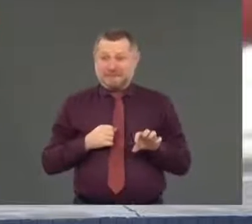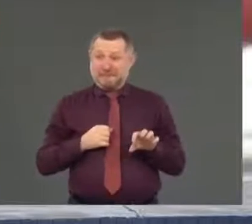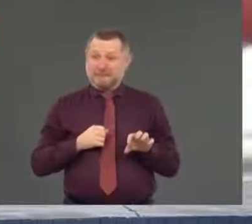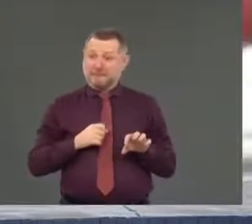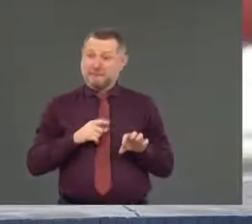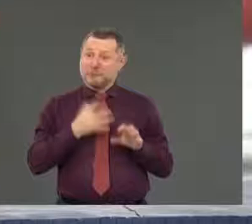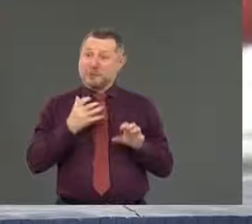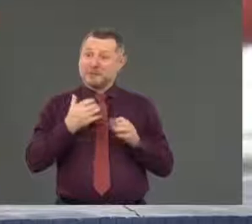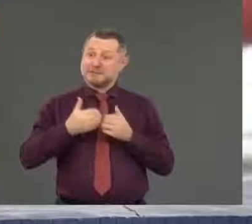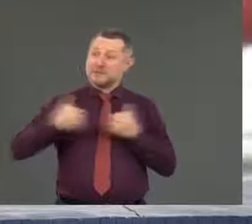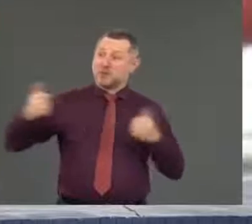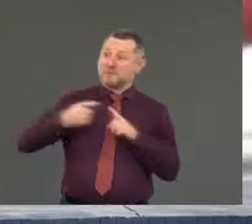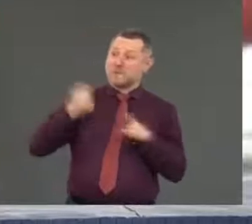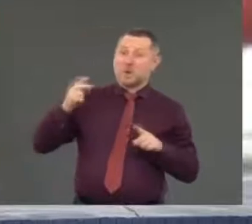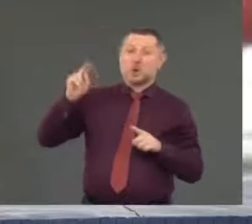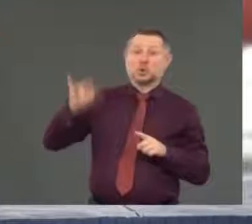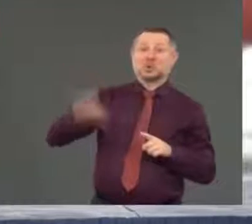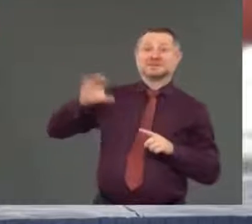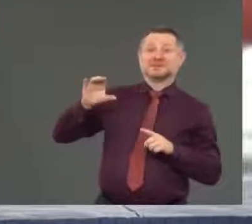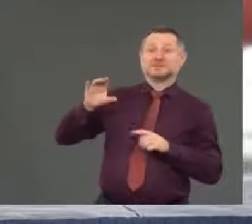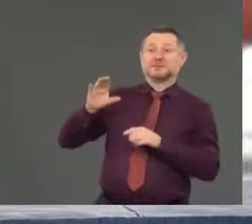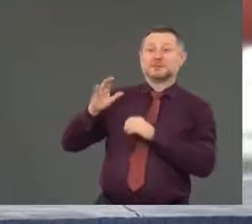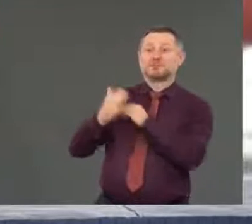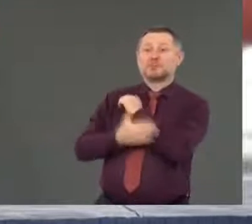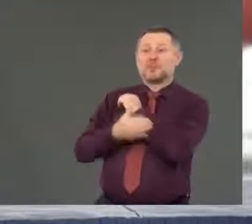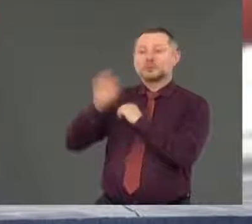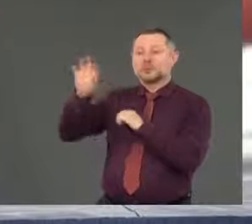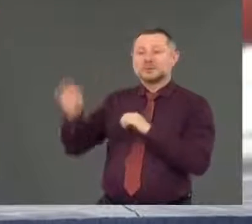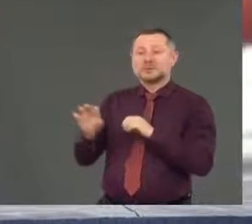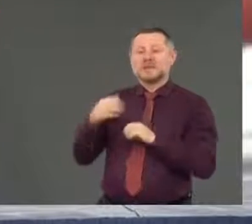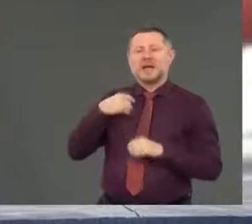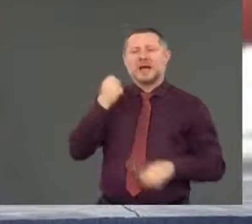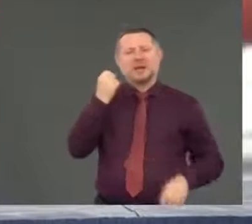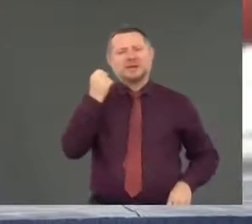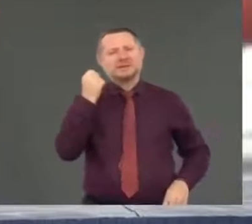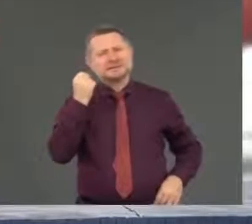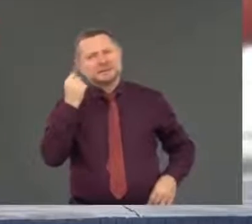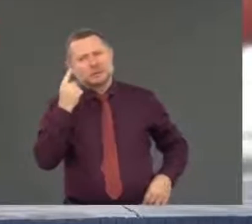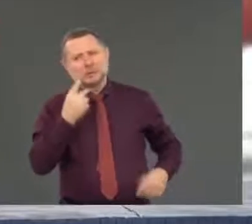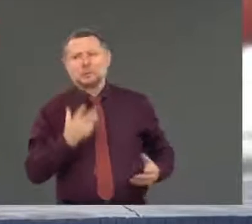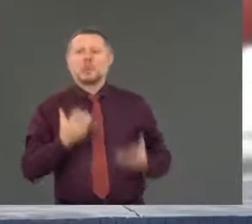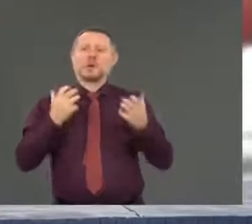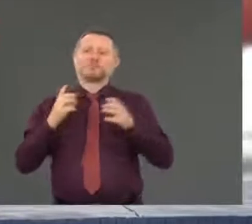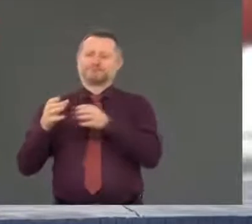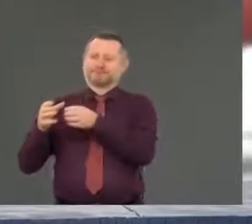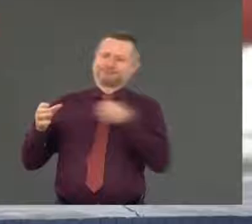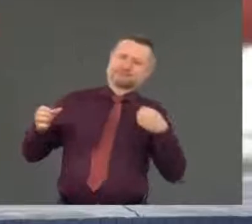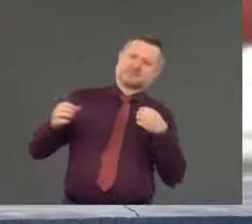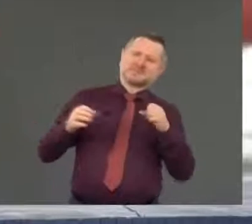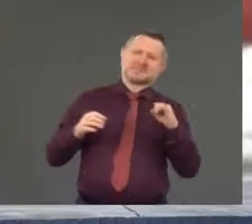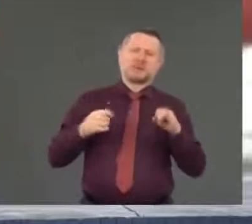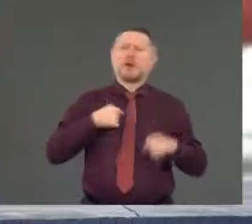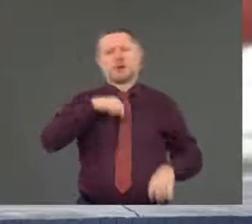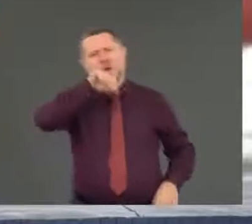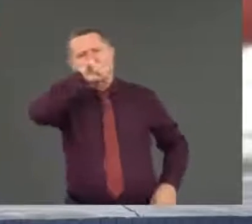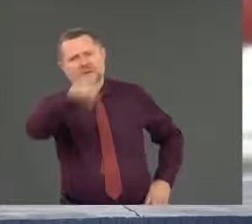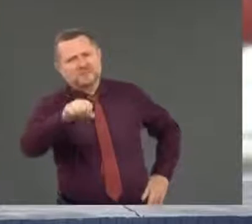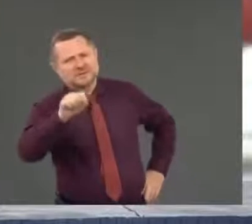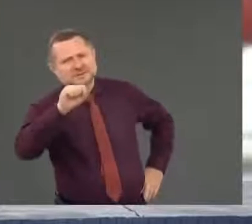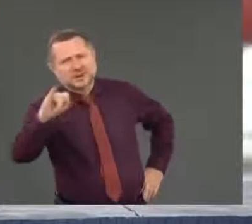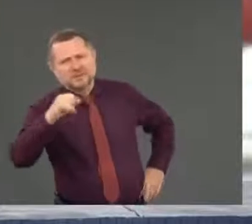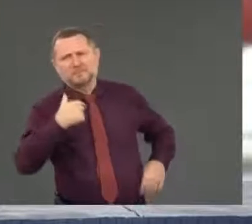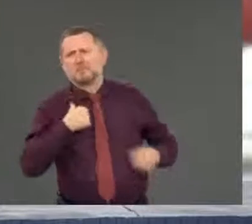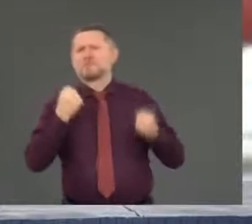right? And I understand the Staten Island mentality, and I love Staten Island, and I have a lot of friends there.